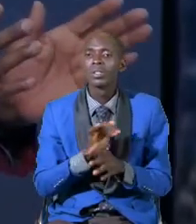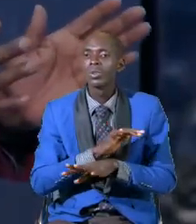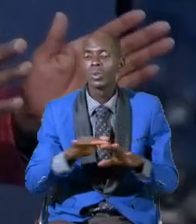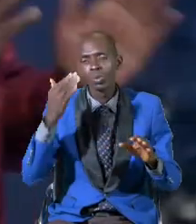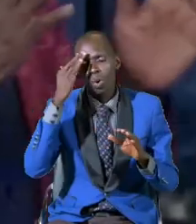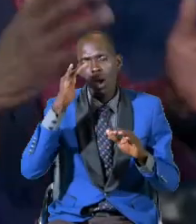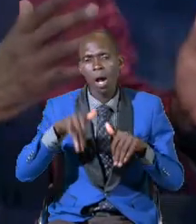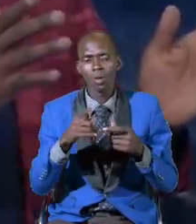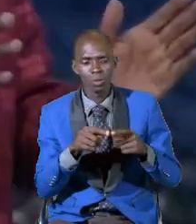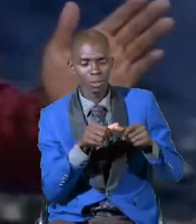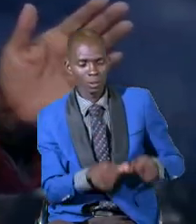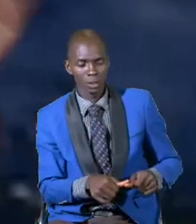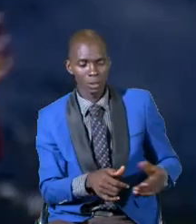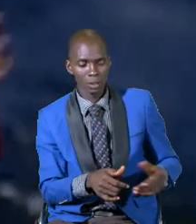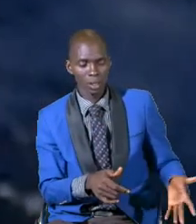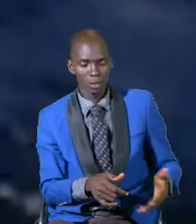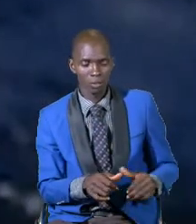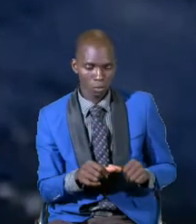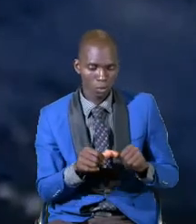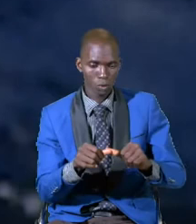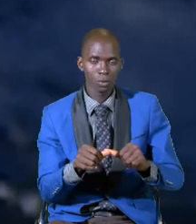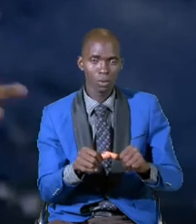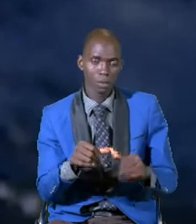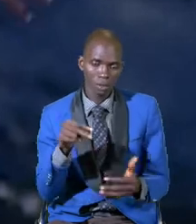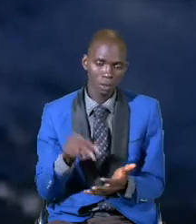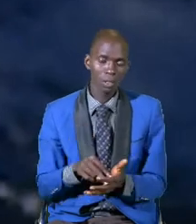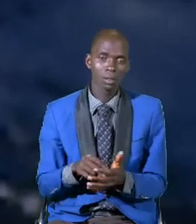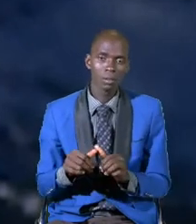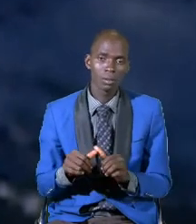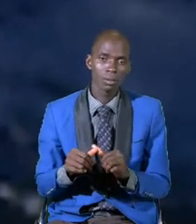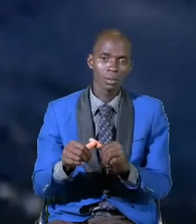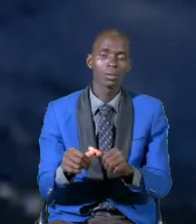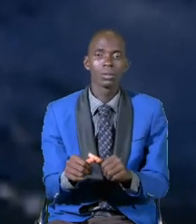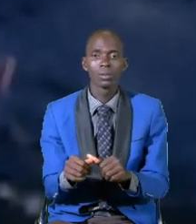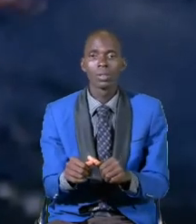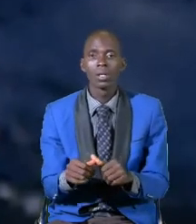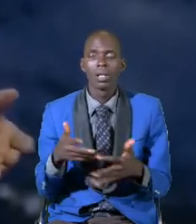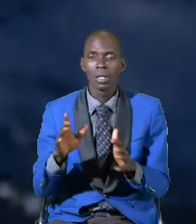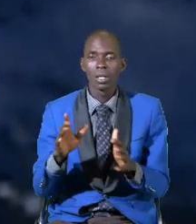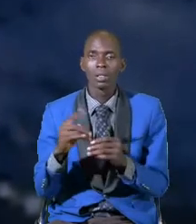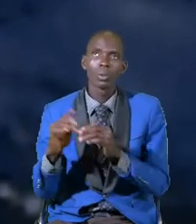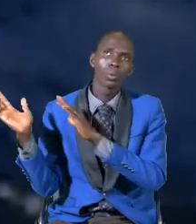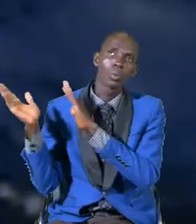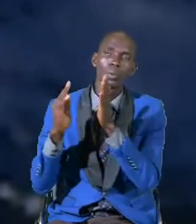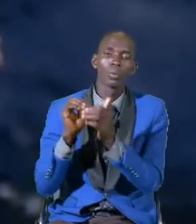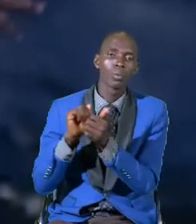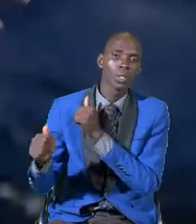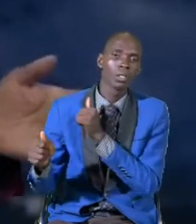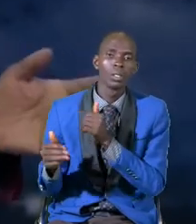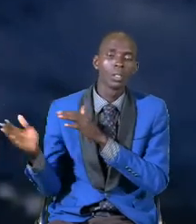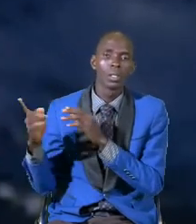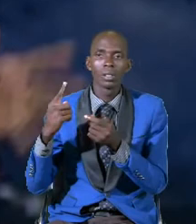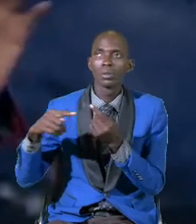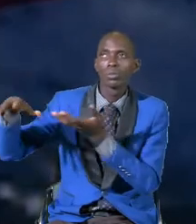there, stay still, stand still, let the wind pass, let the storm pass, let the